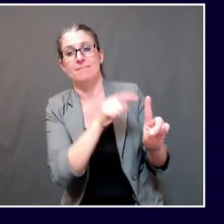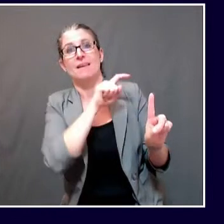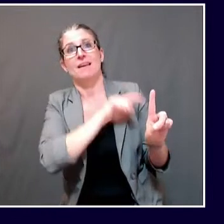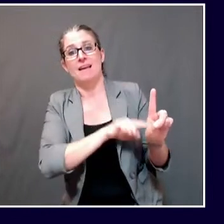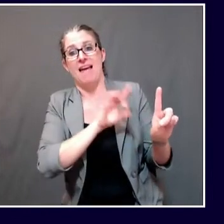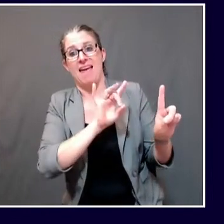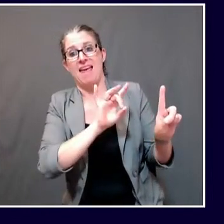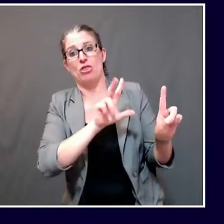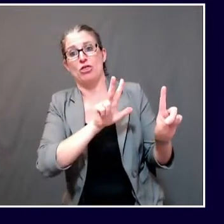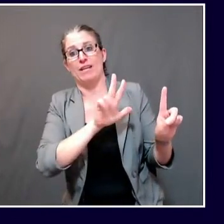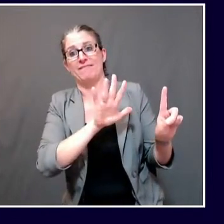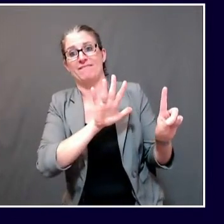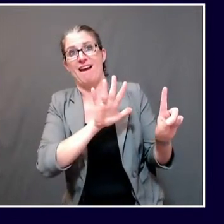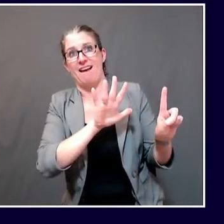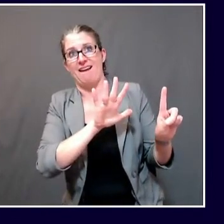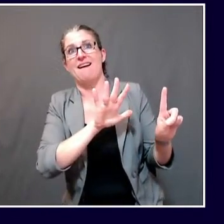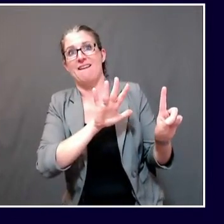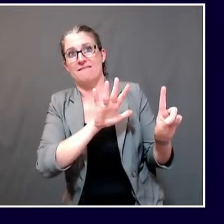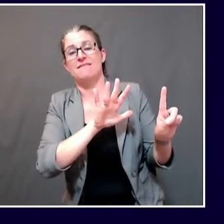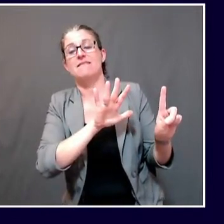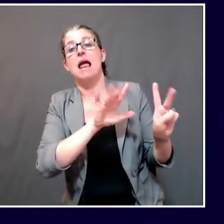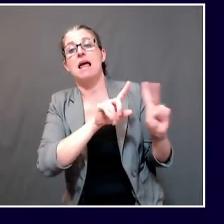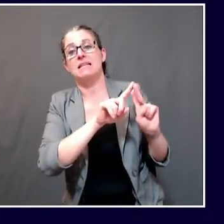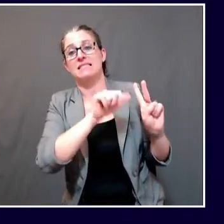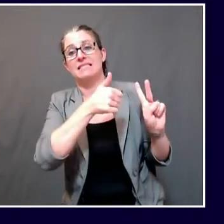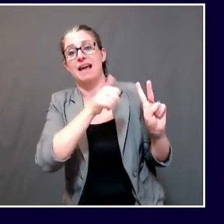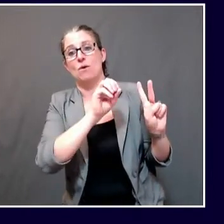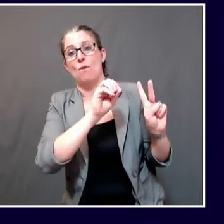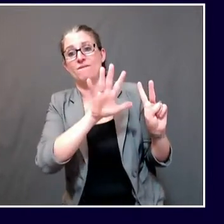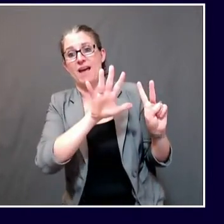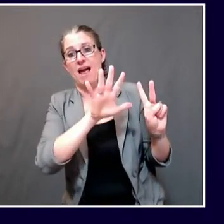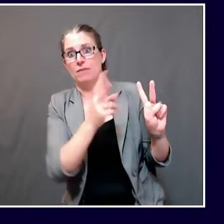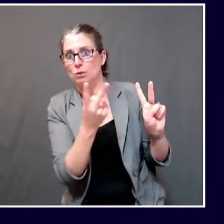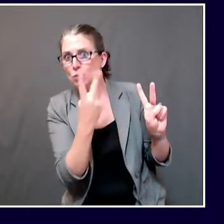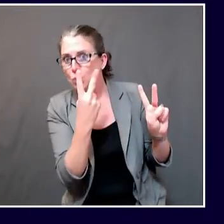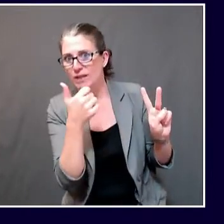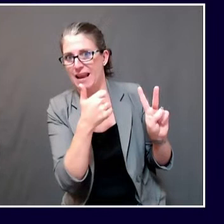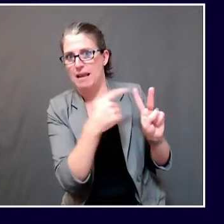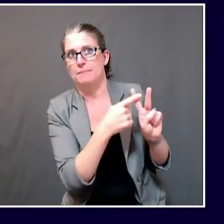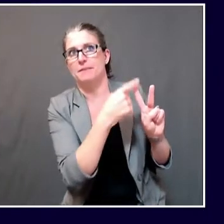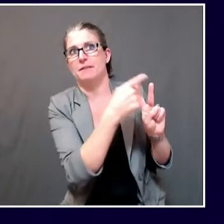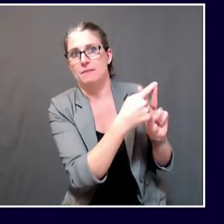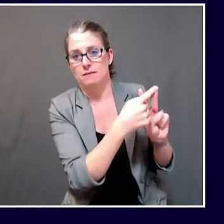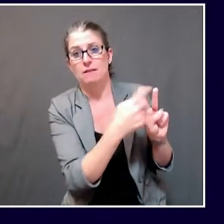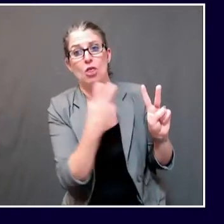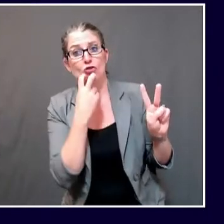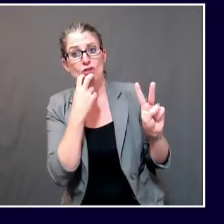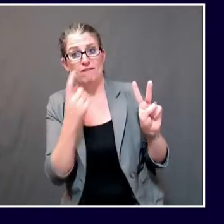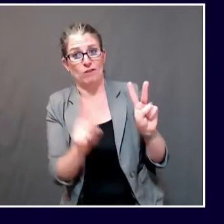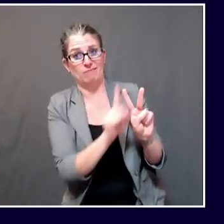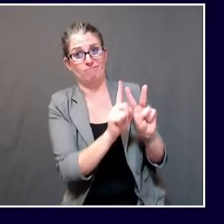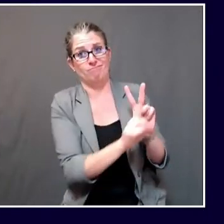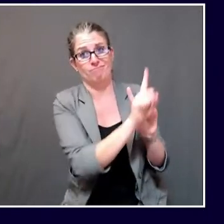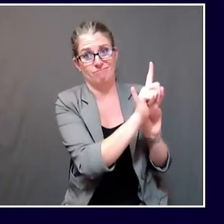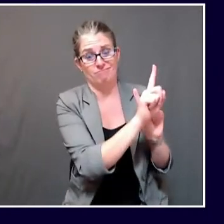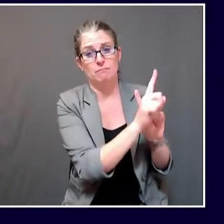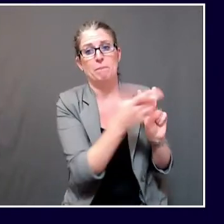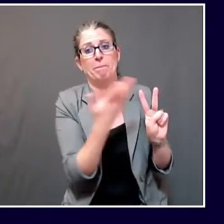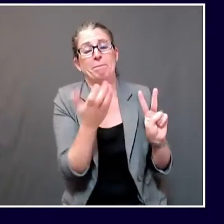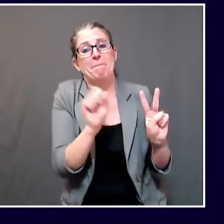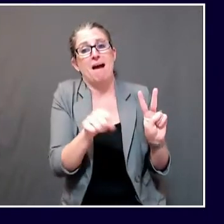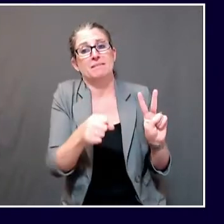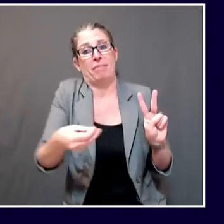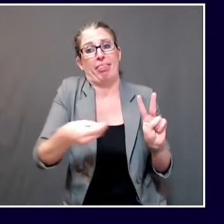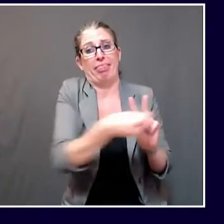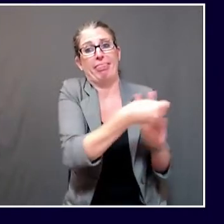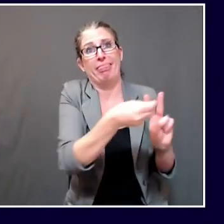the 10:05 a.m. games. This individual referee was on the ice. Similarly, at the